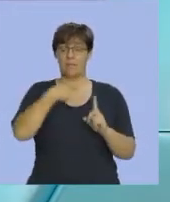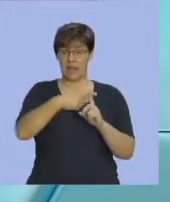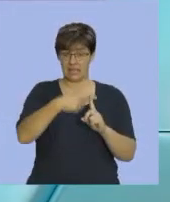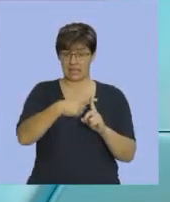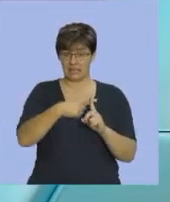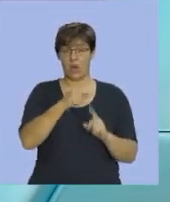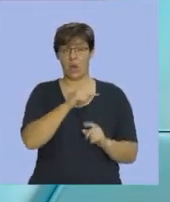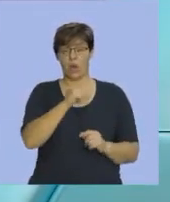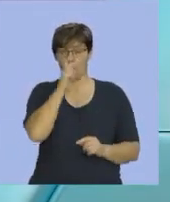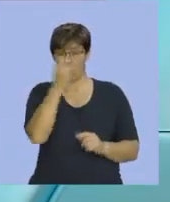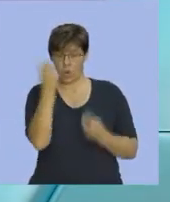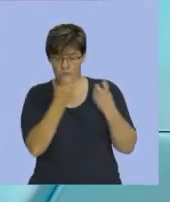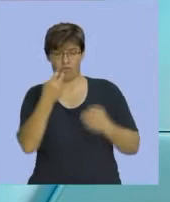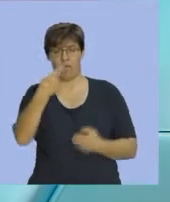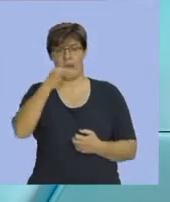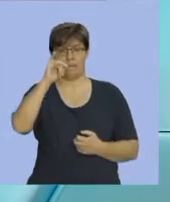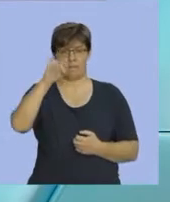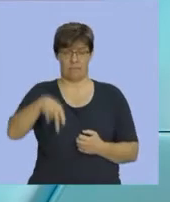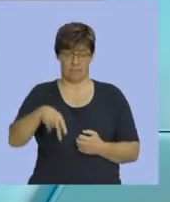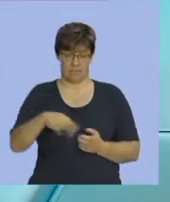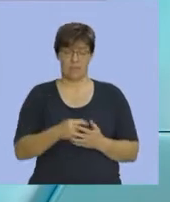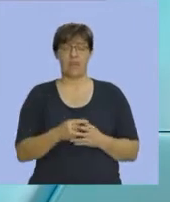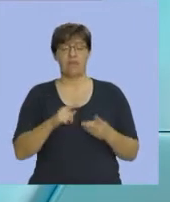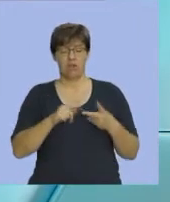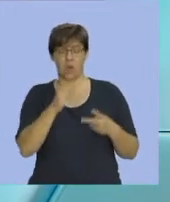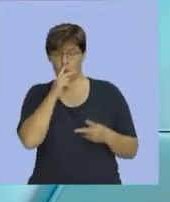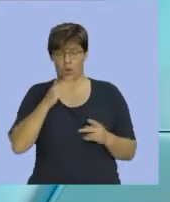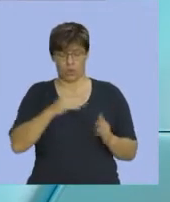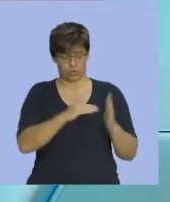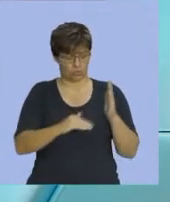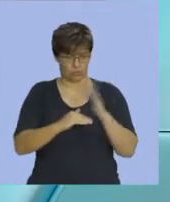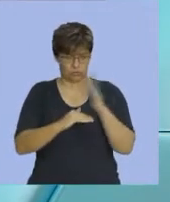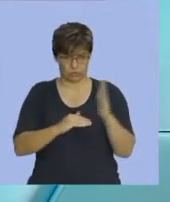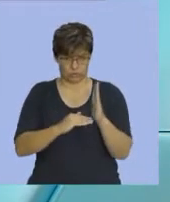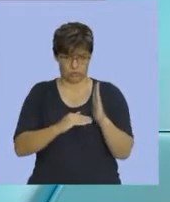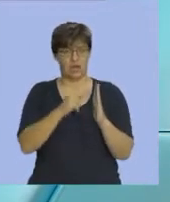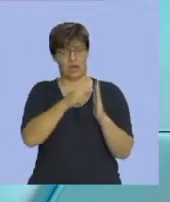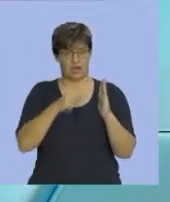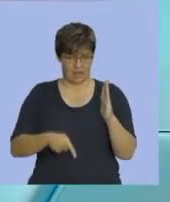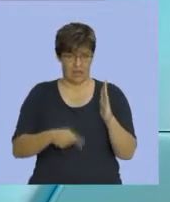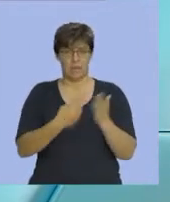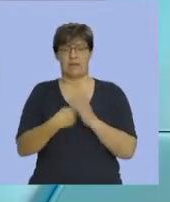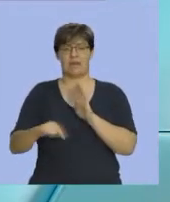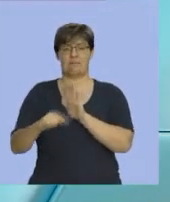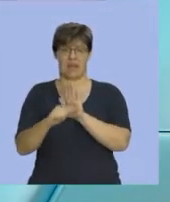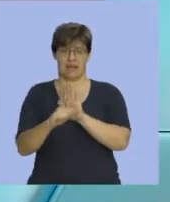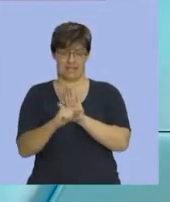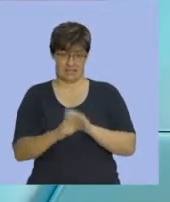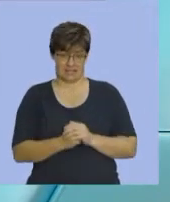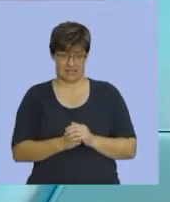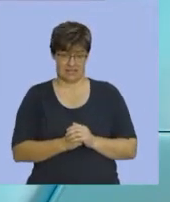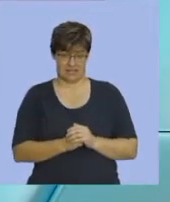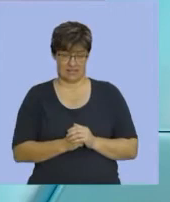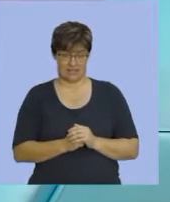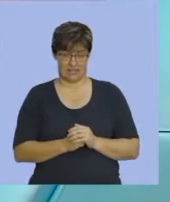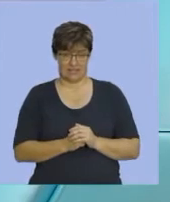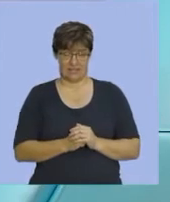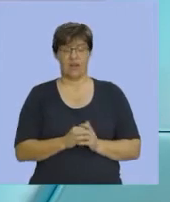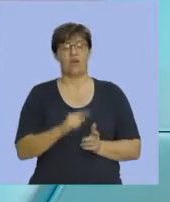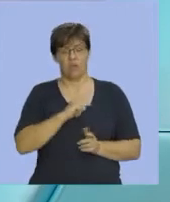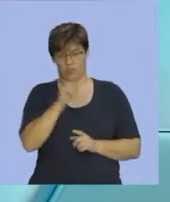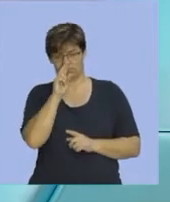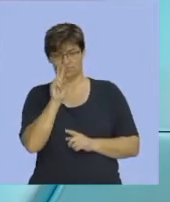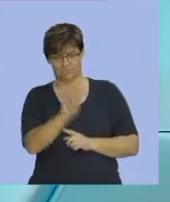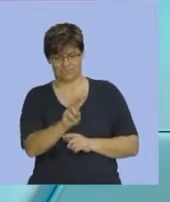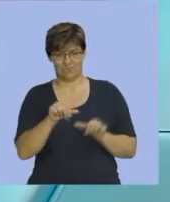we include the plus is when we're looking for the longest side. When we're looking for the other 2 sides, we then include a